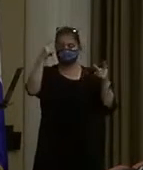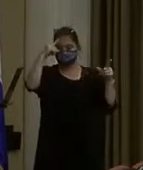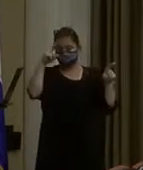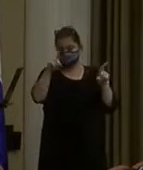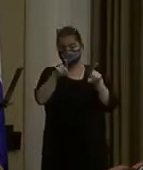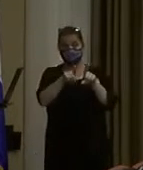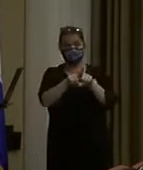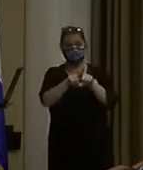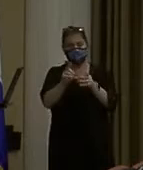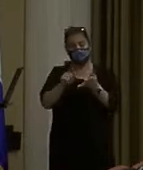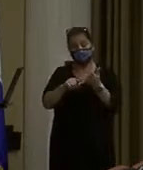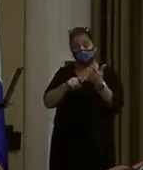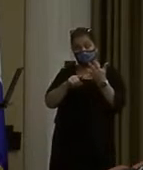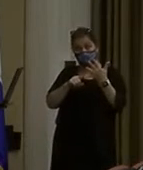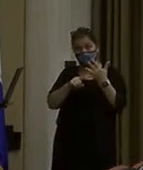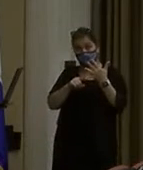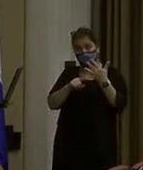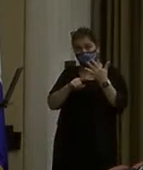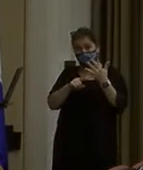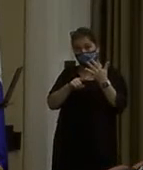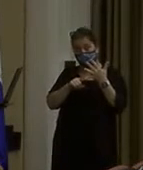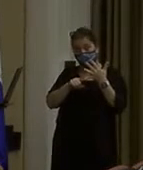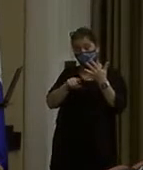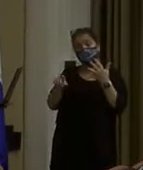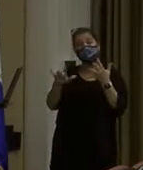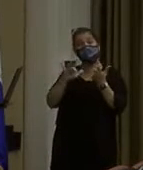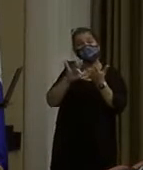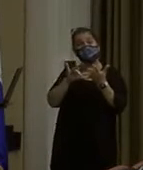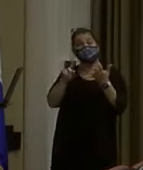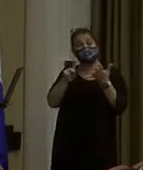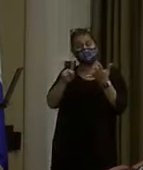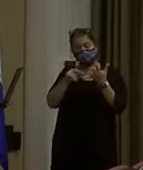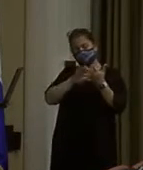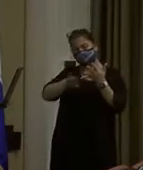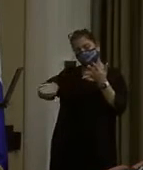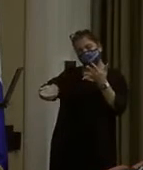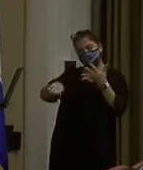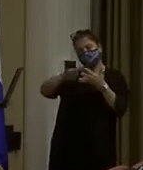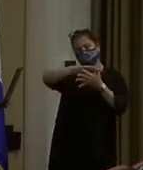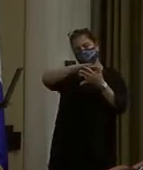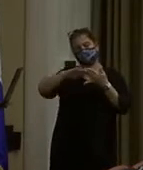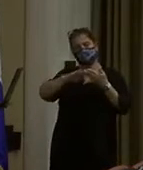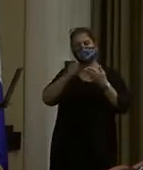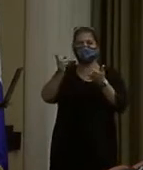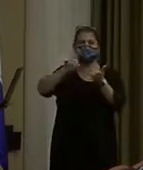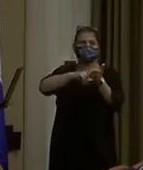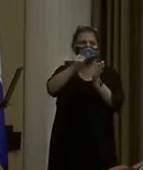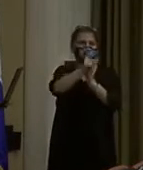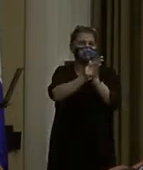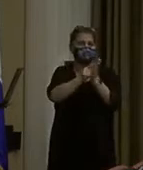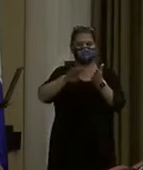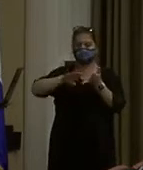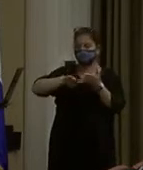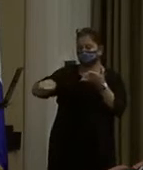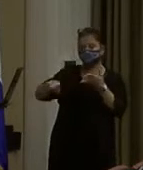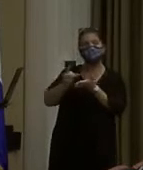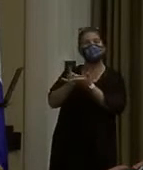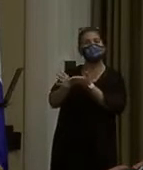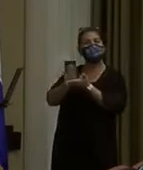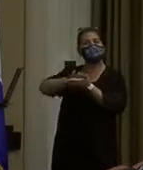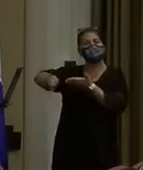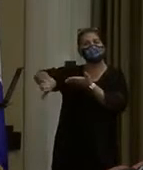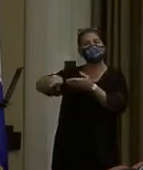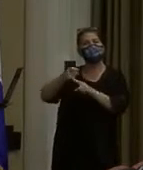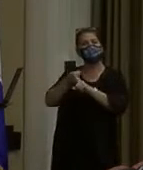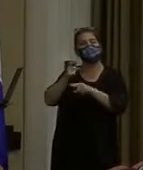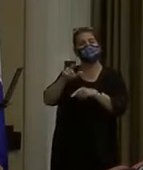and I'm going to strike that from the bill. Let's get it done. Let's sign it into law. So they did. They struck it from the